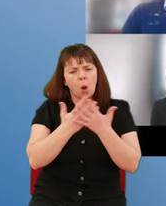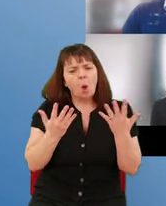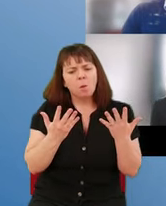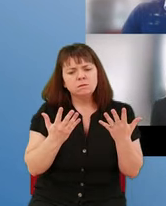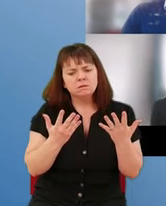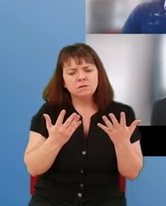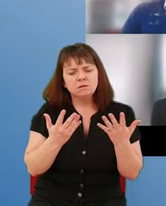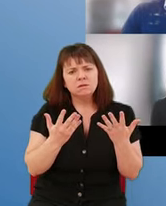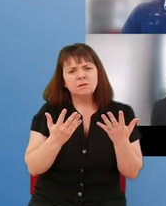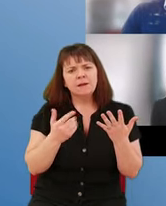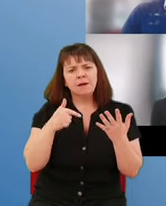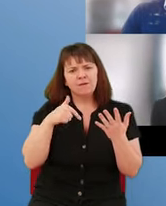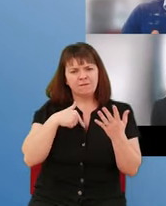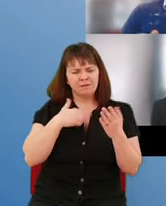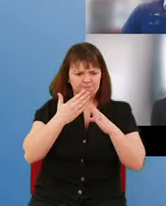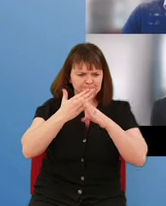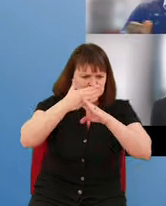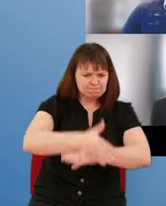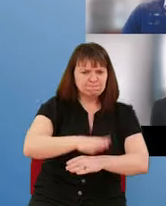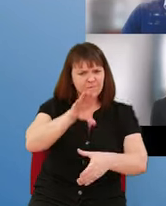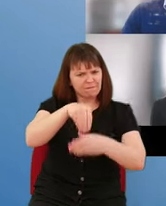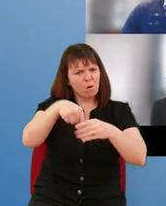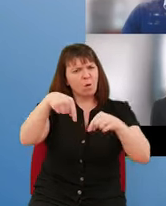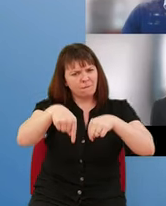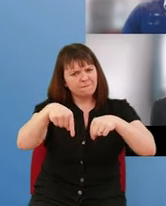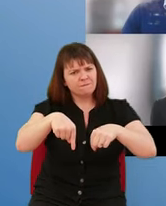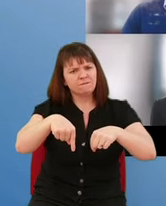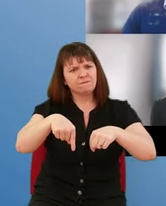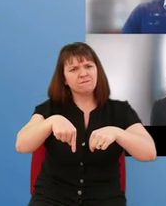low today, but it doesn't mean that